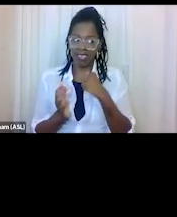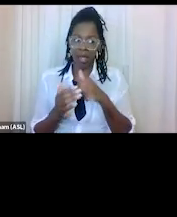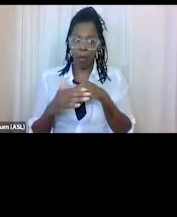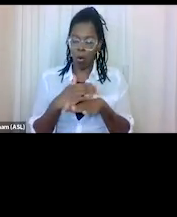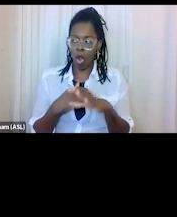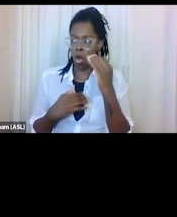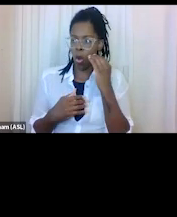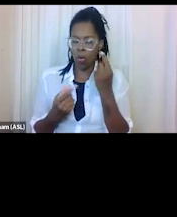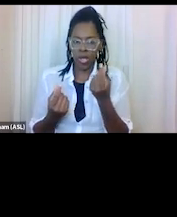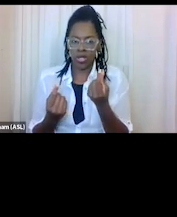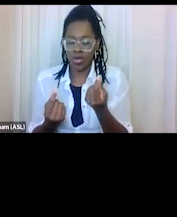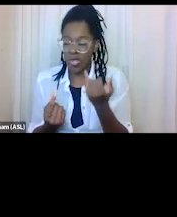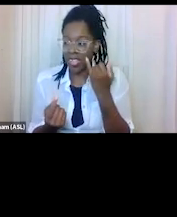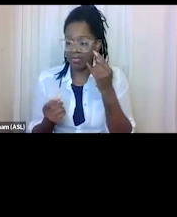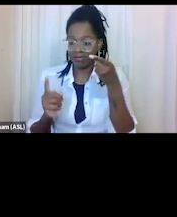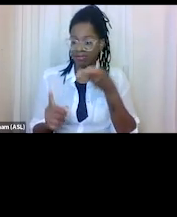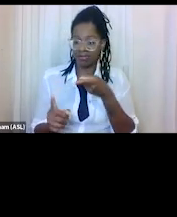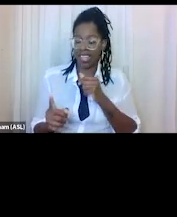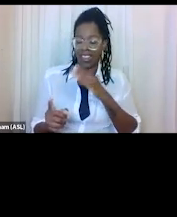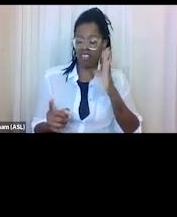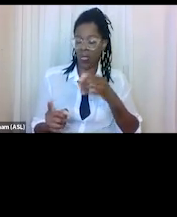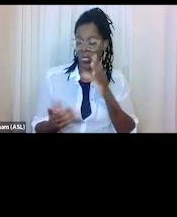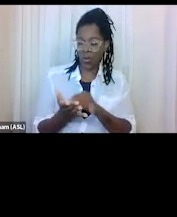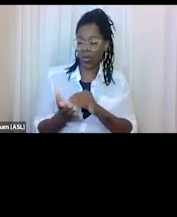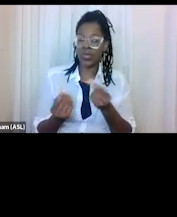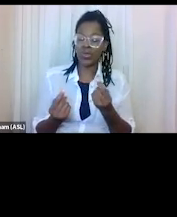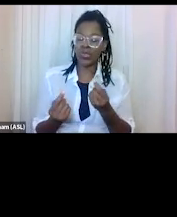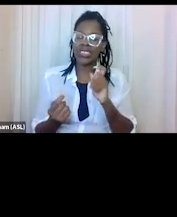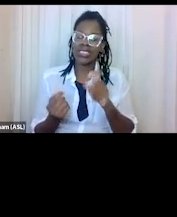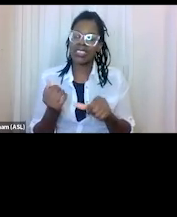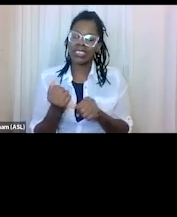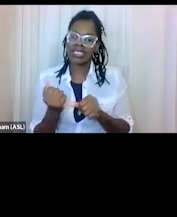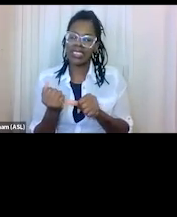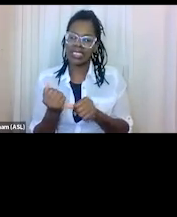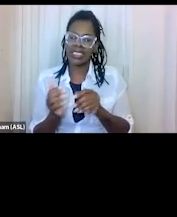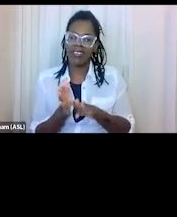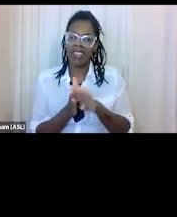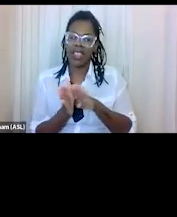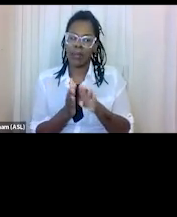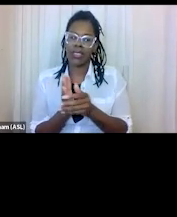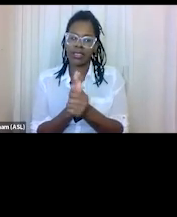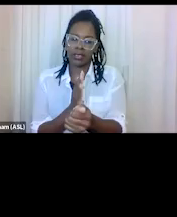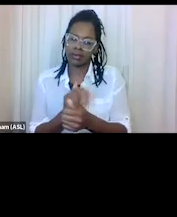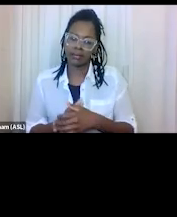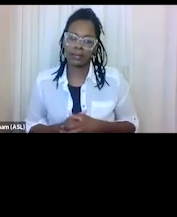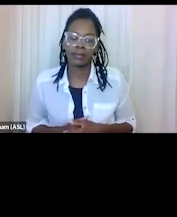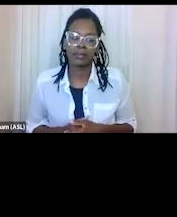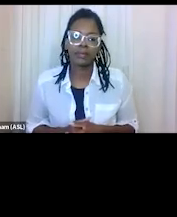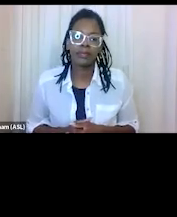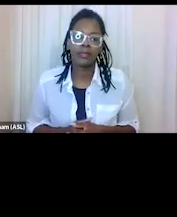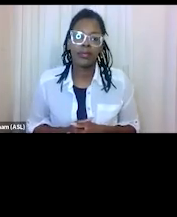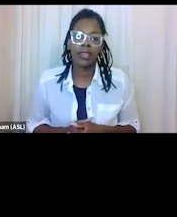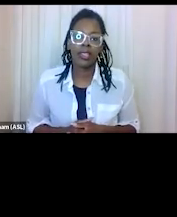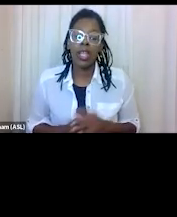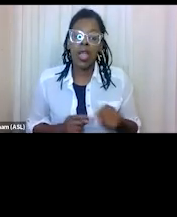And so if the person hasn't learned to do that, then they need assistance in learning how to develop and maintain those skills. You know, when folks are